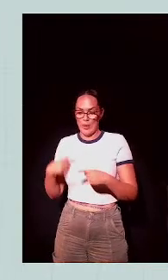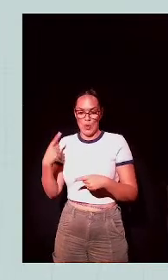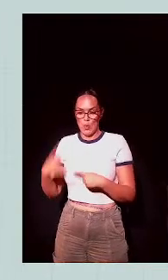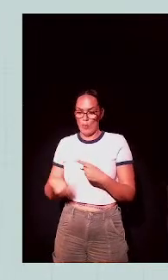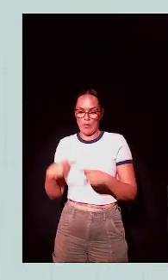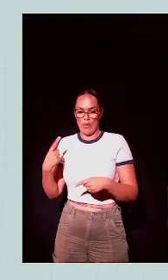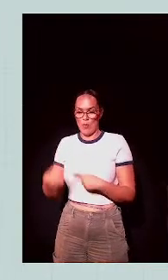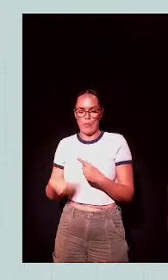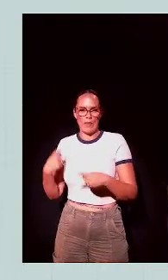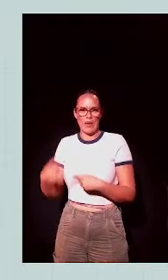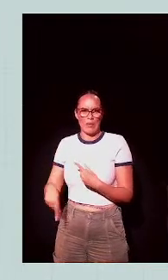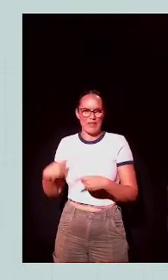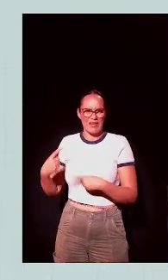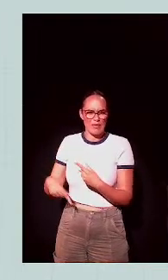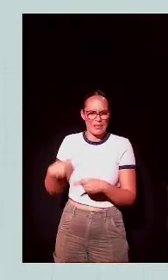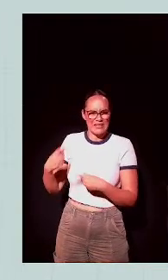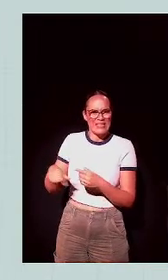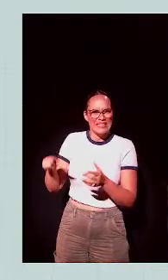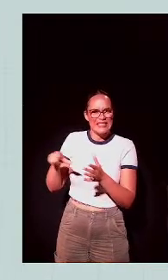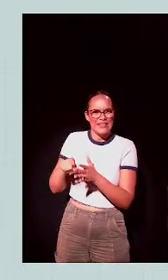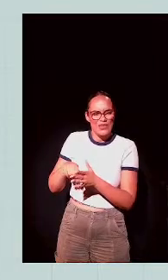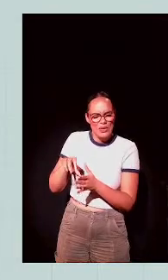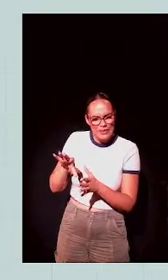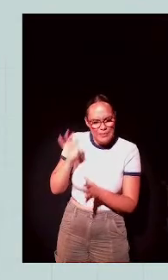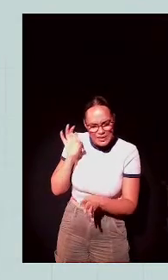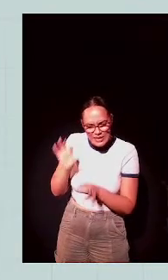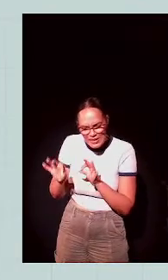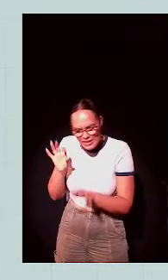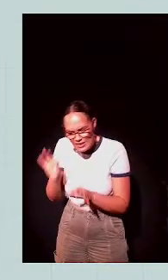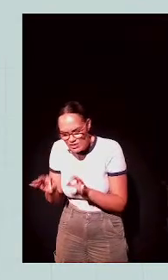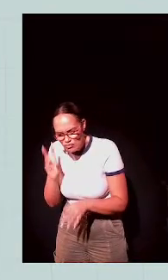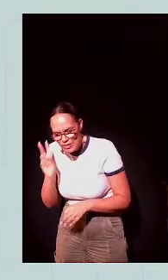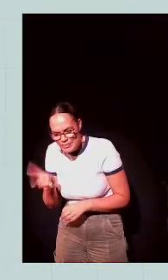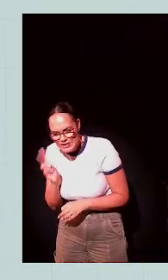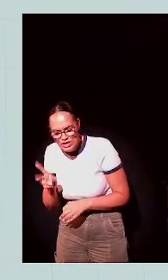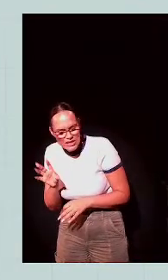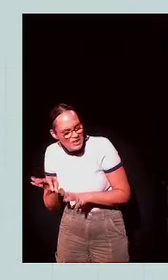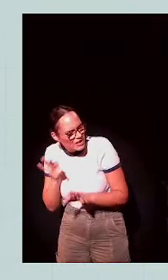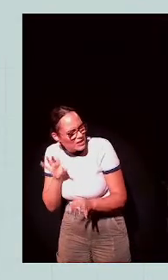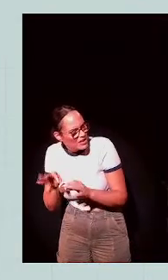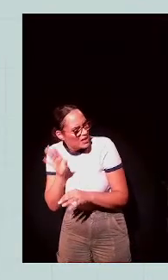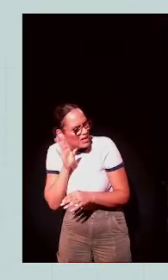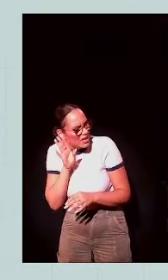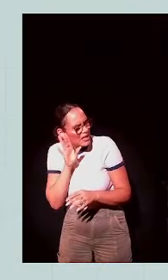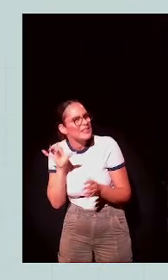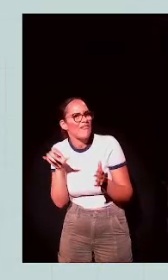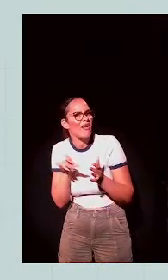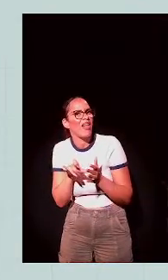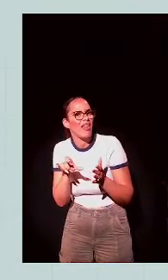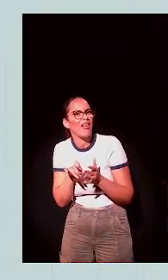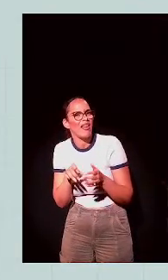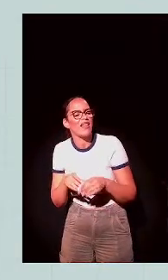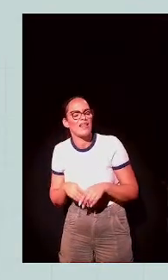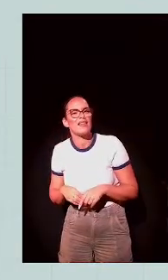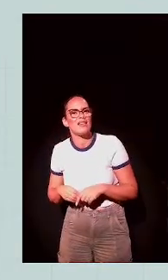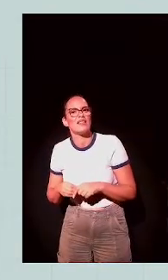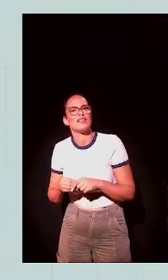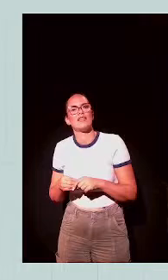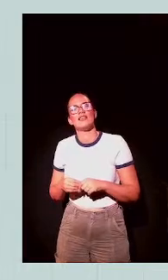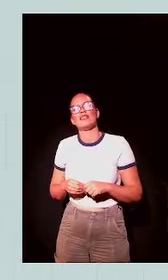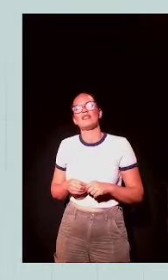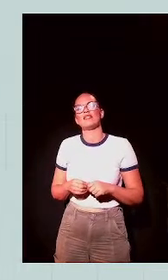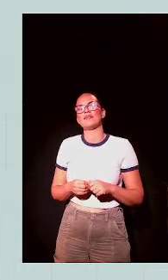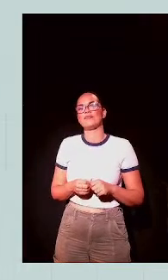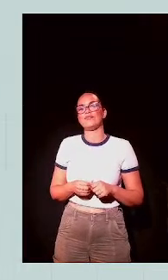the repetition. So it's a balance between unfamiliar and familiar. It does eventually